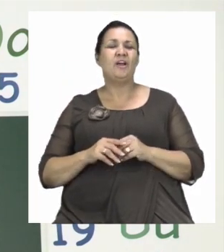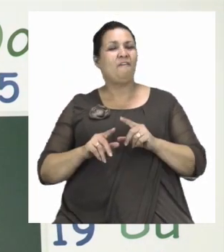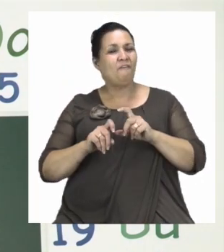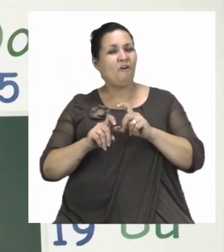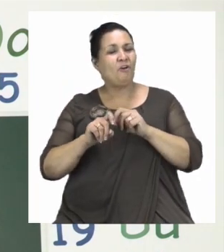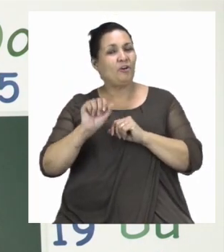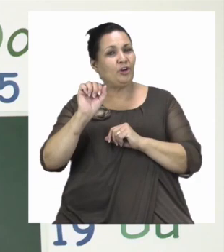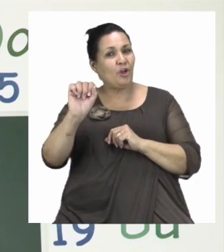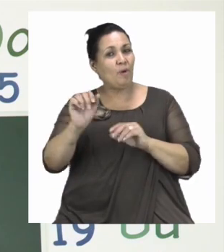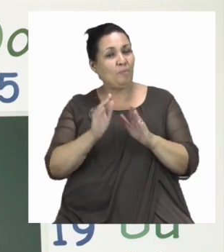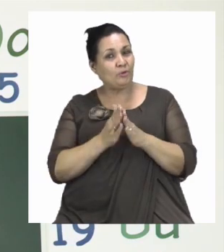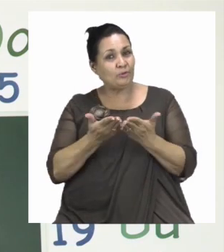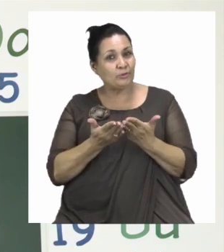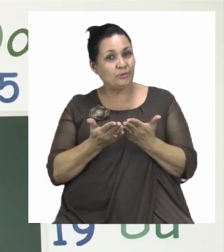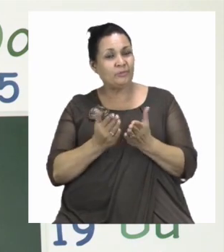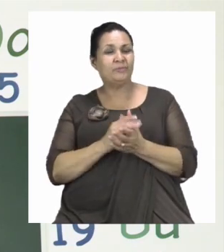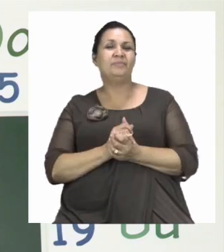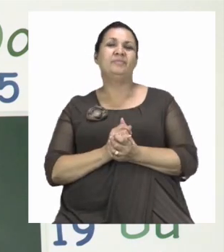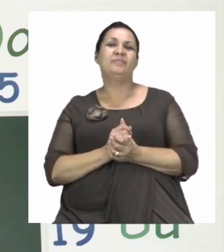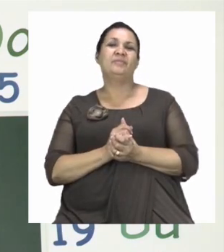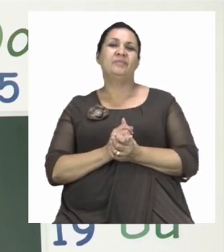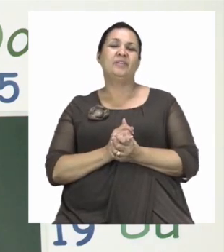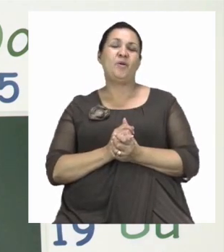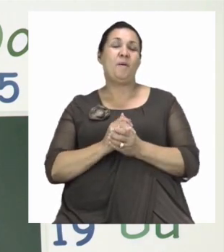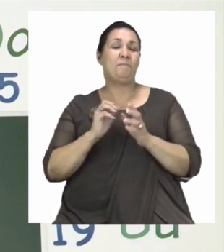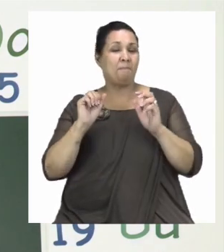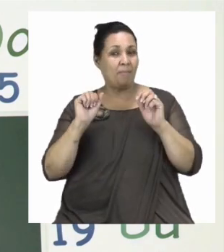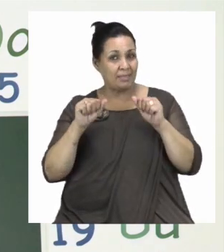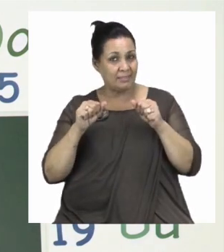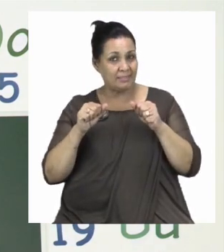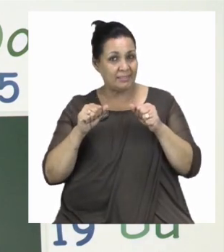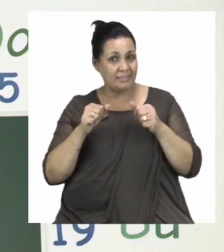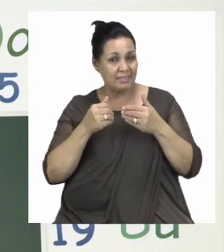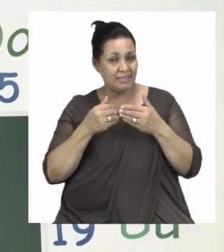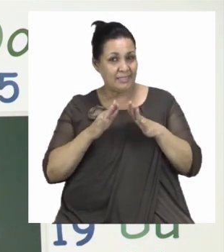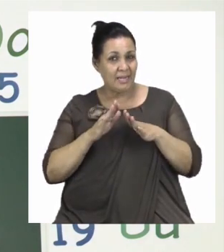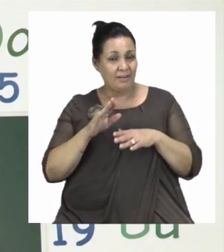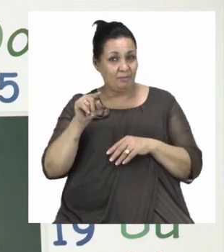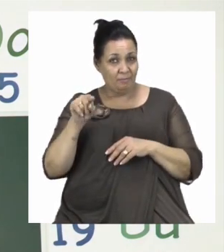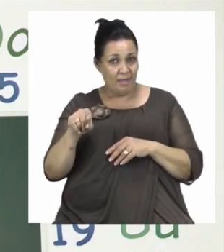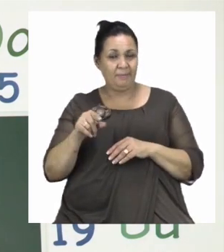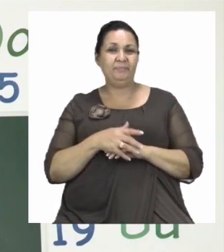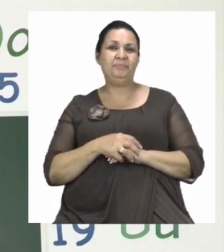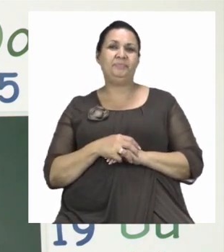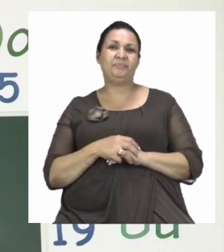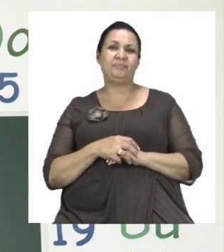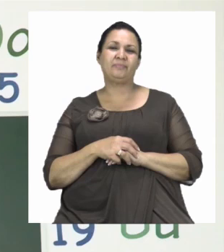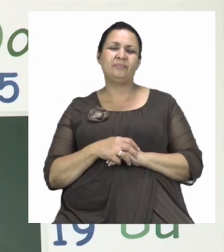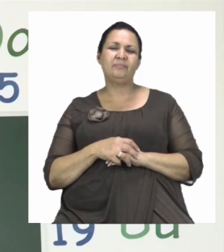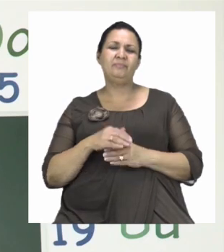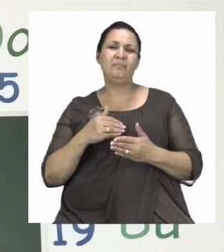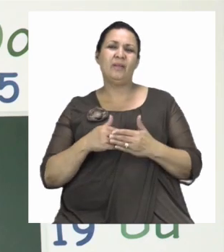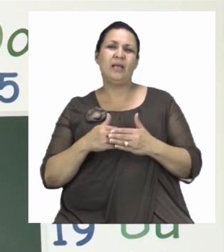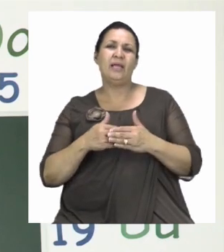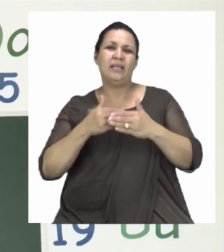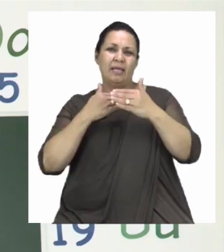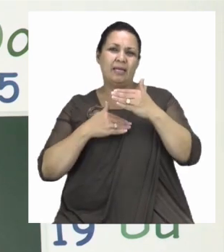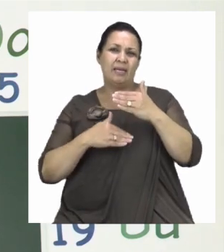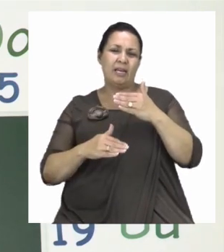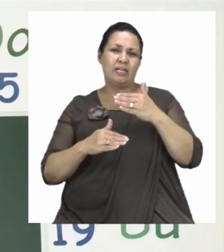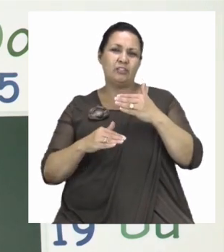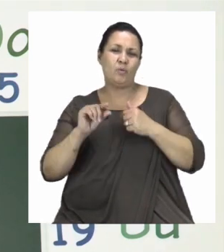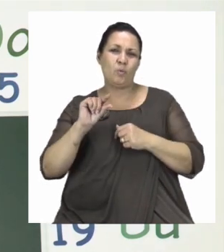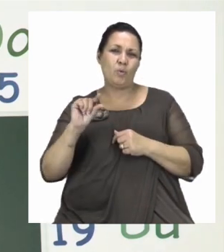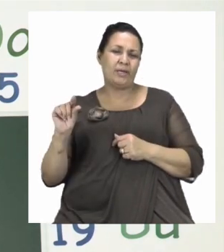that when you are writing, you are starting from where you are supposed to. The next word that we are going to